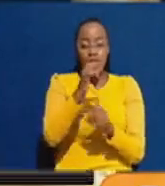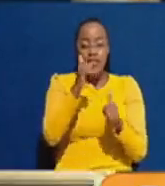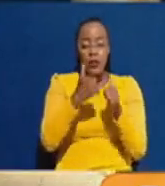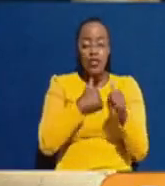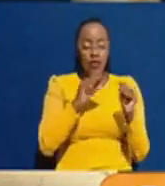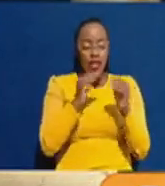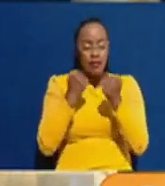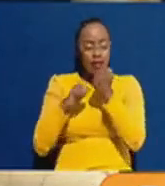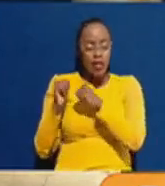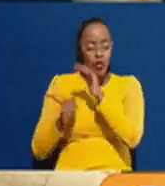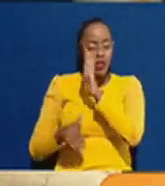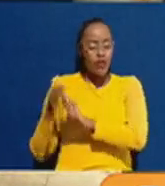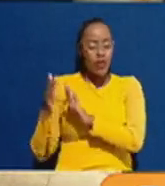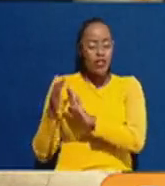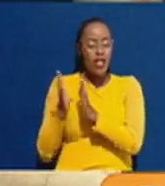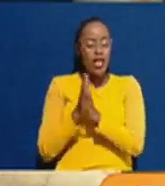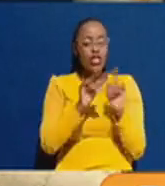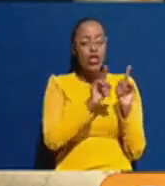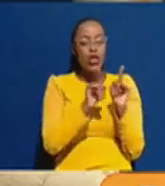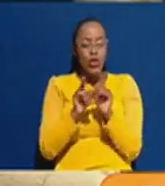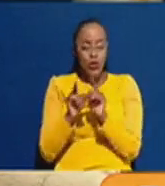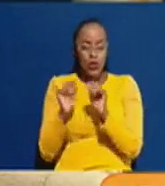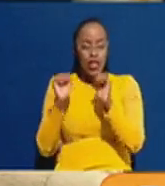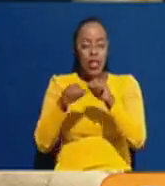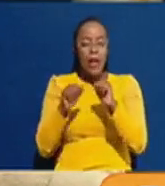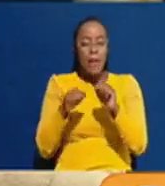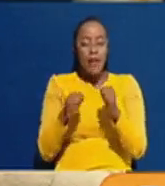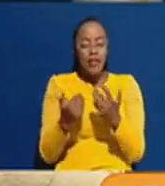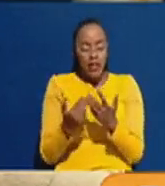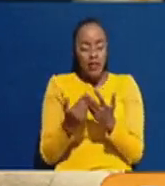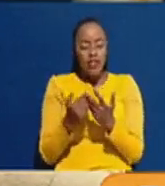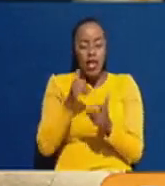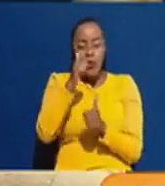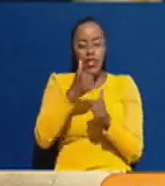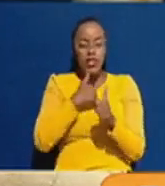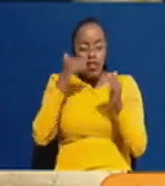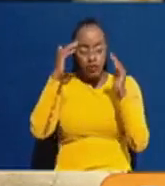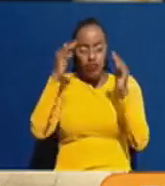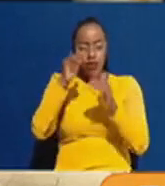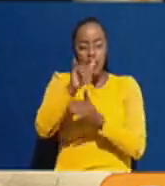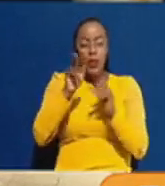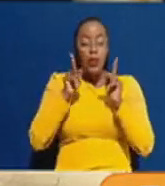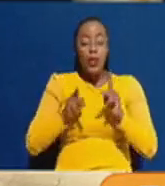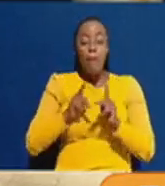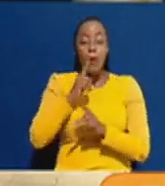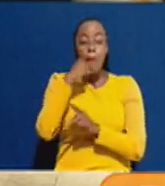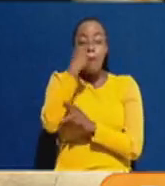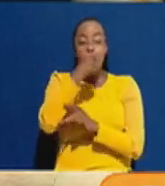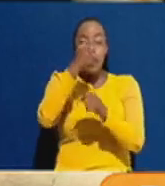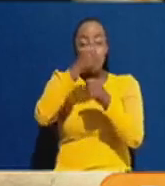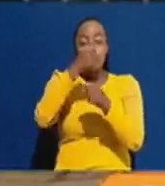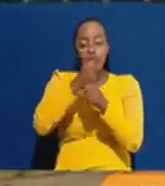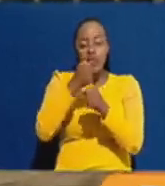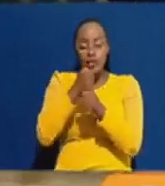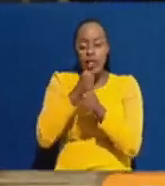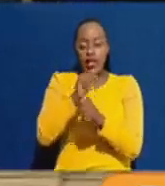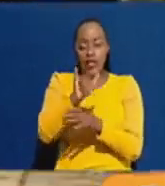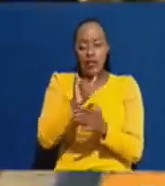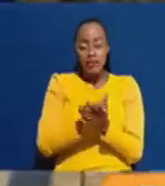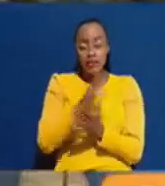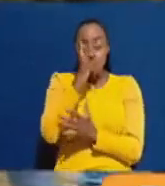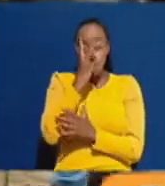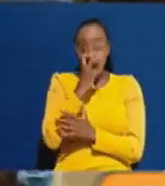moved, and the ability and the fear that they put into this people that have done this to us. The suspects